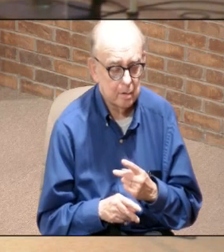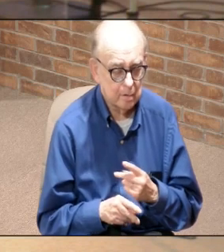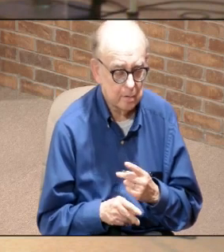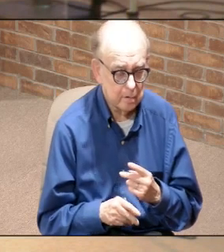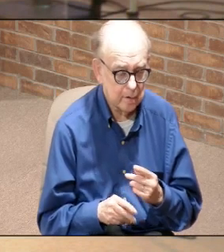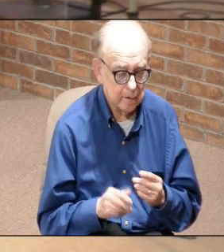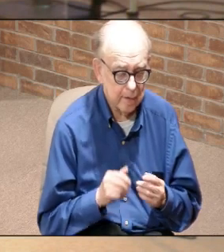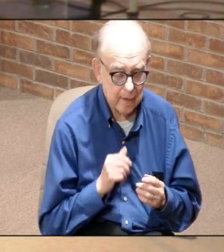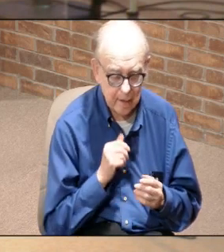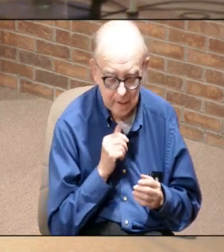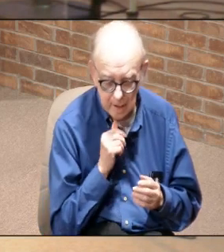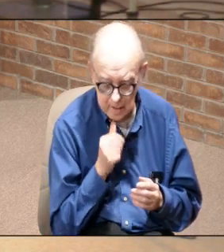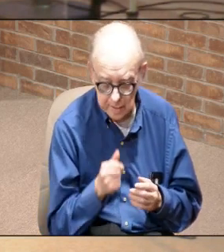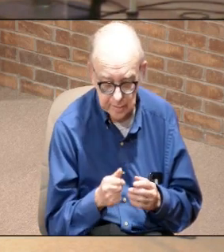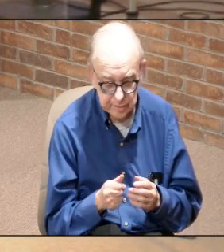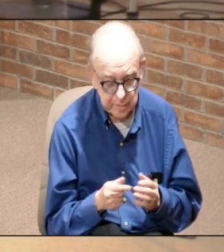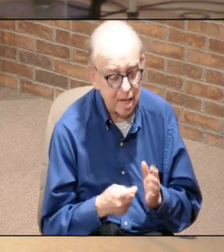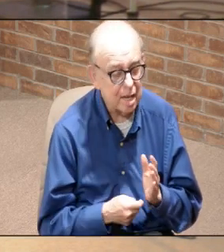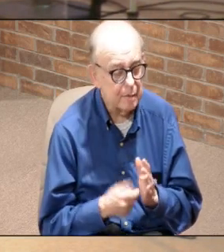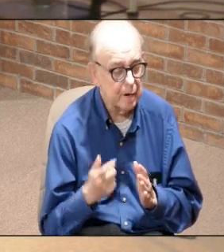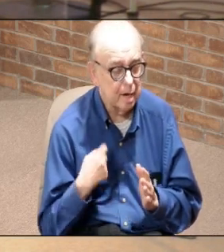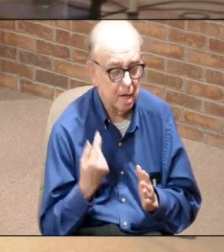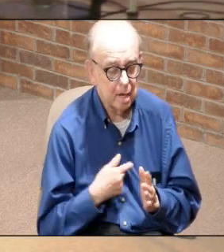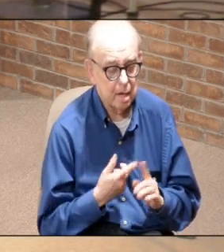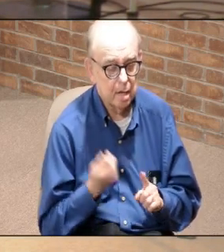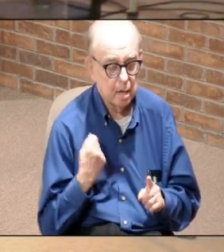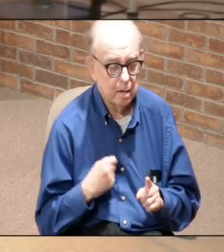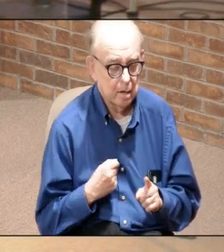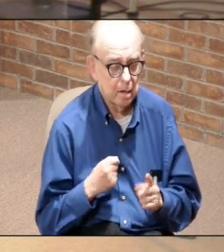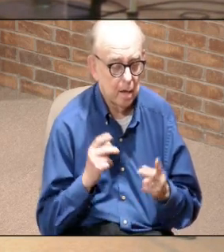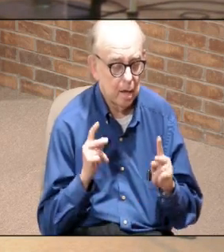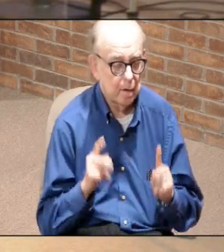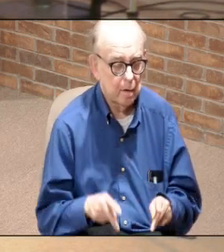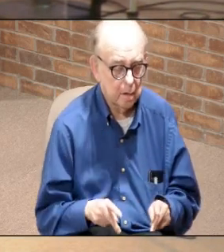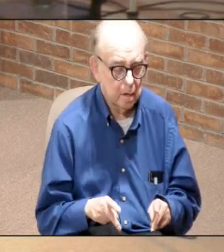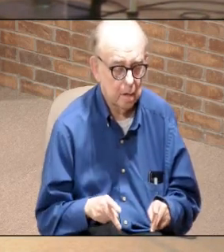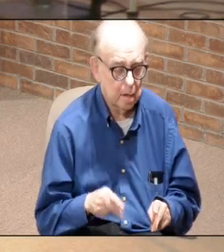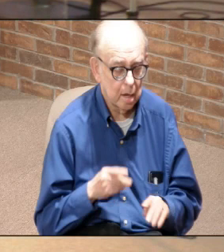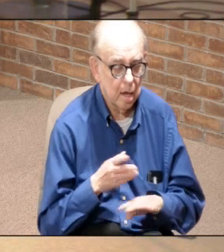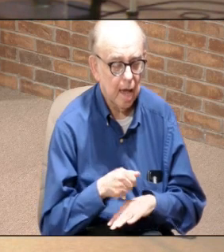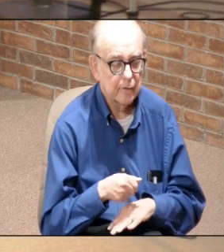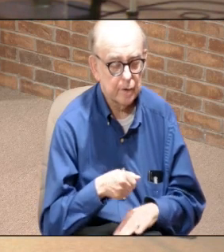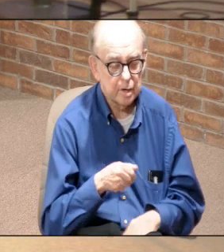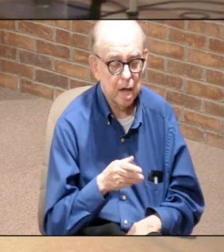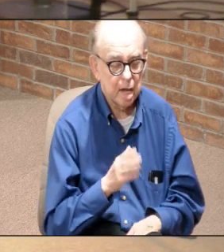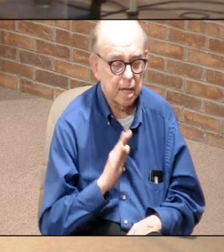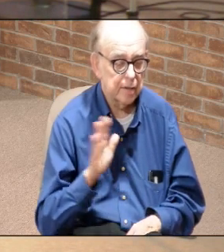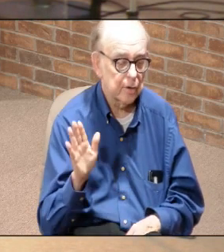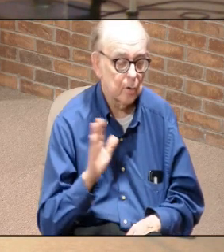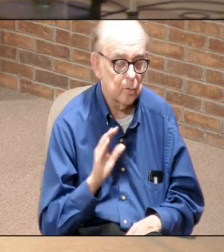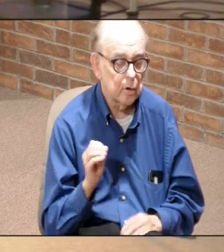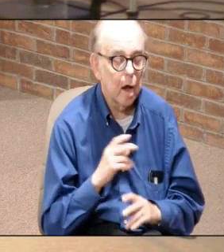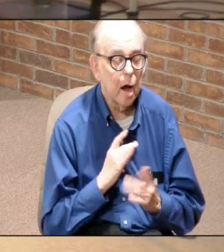does not disqualify us from being a person after God's own heart.